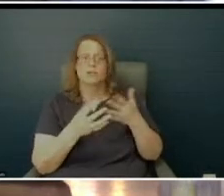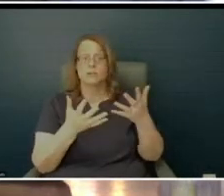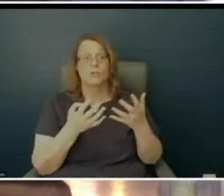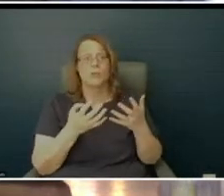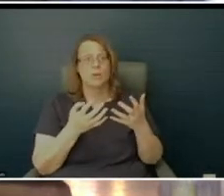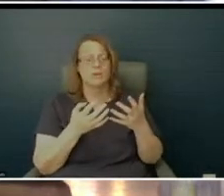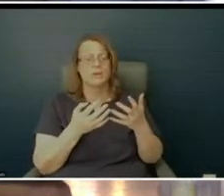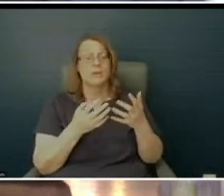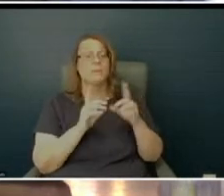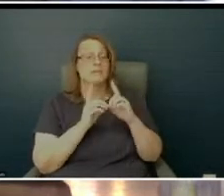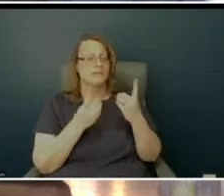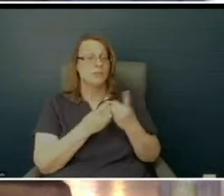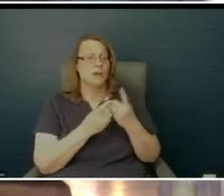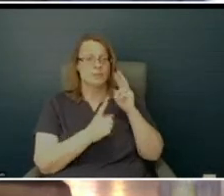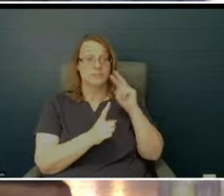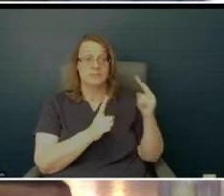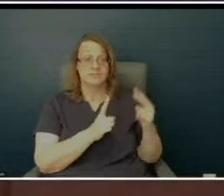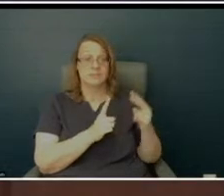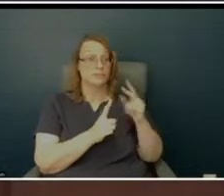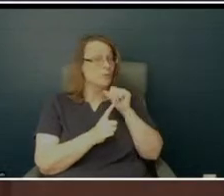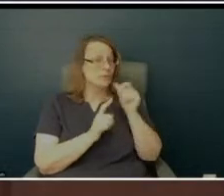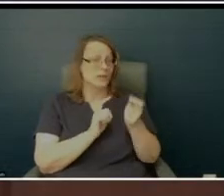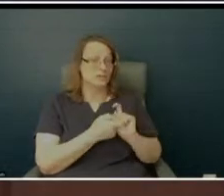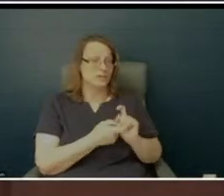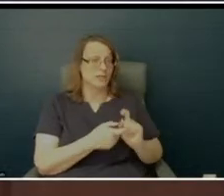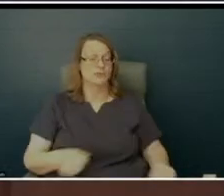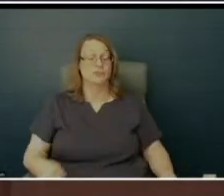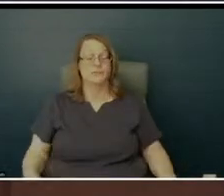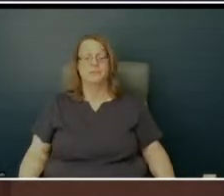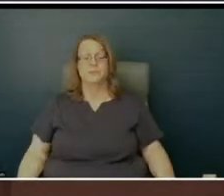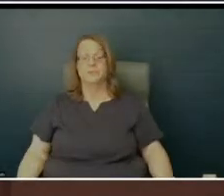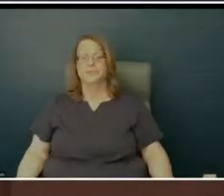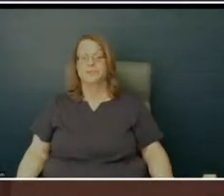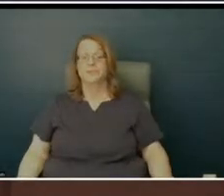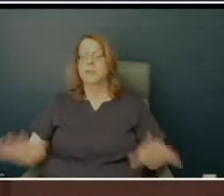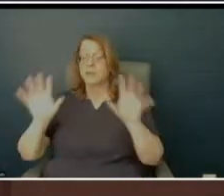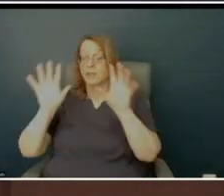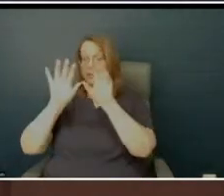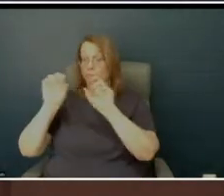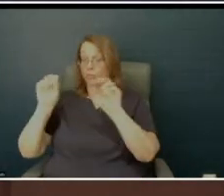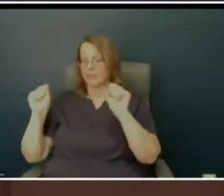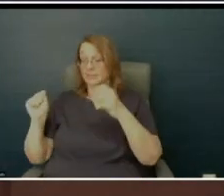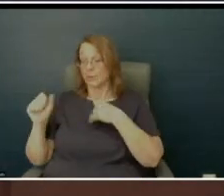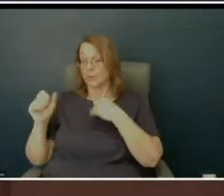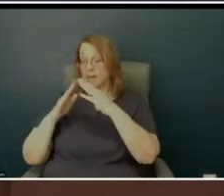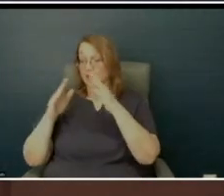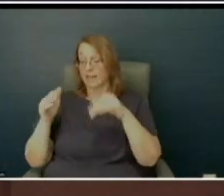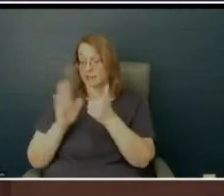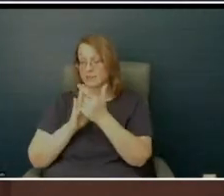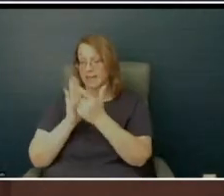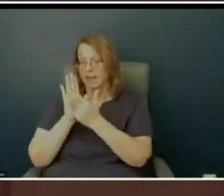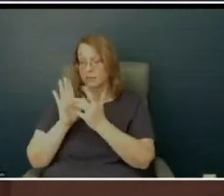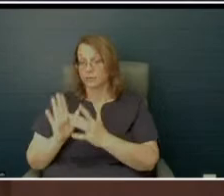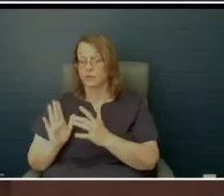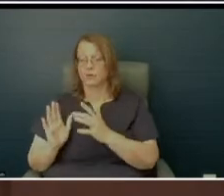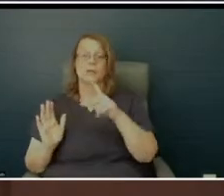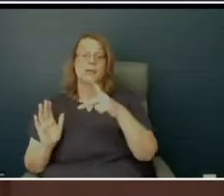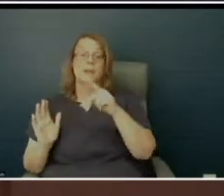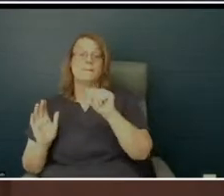is not going to change." The president's White House counsel, Pat Cipollone, was also present. Do you remember what his position